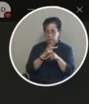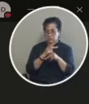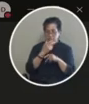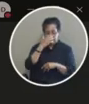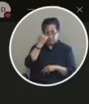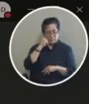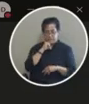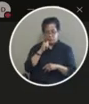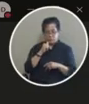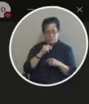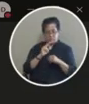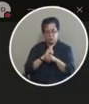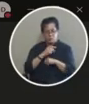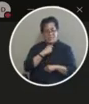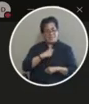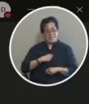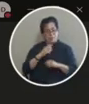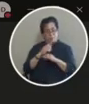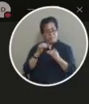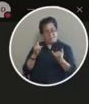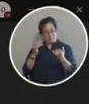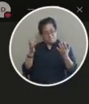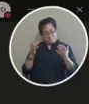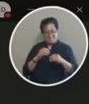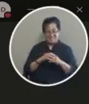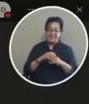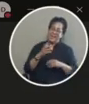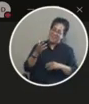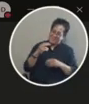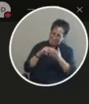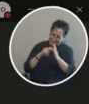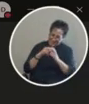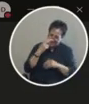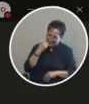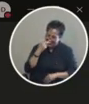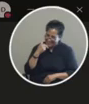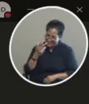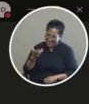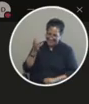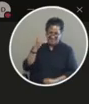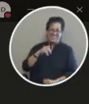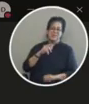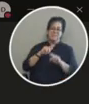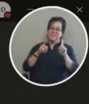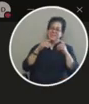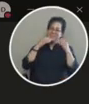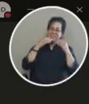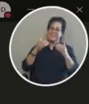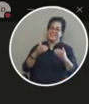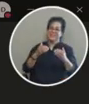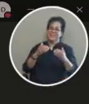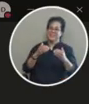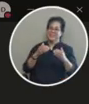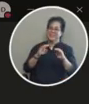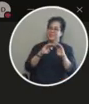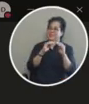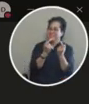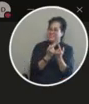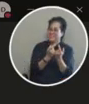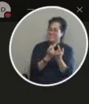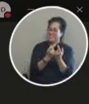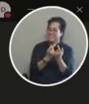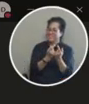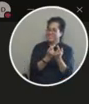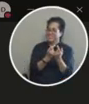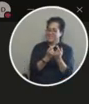tie today. I was meant to be humorous. I just want to say thank you to the council,